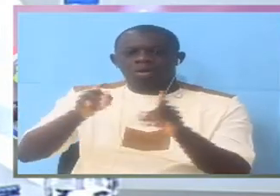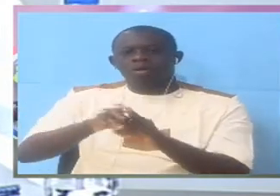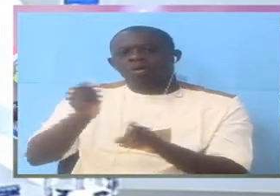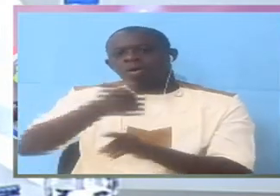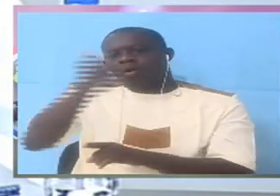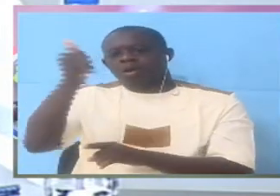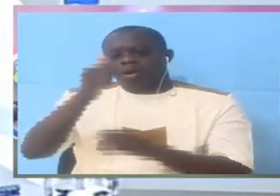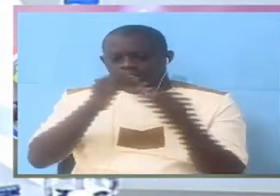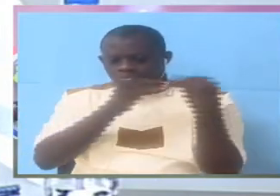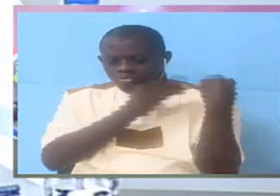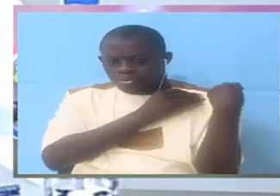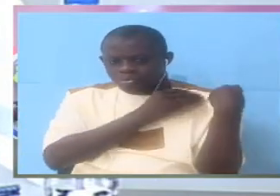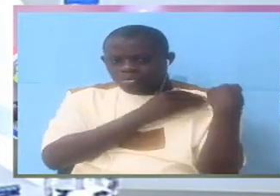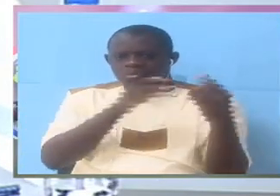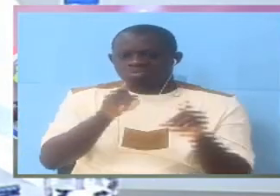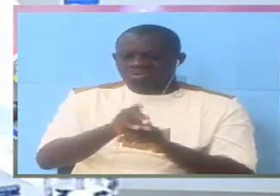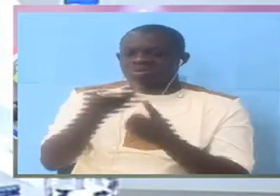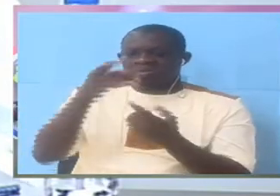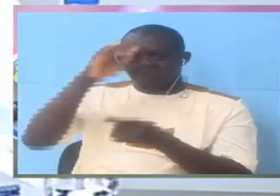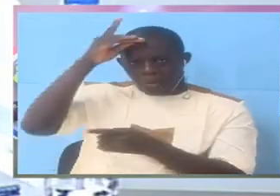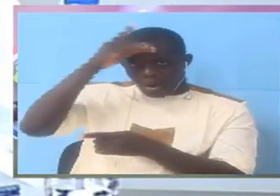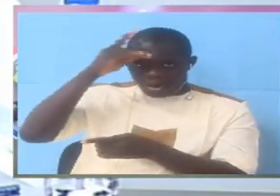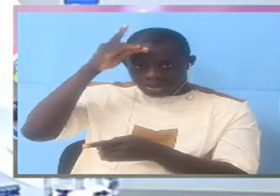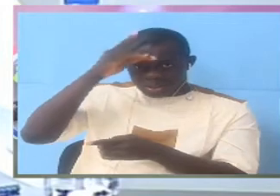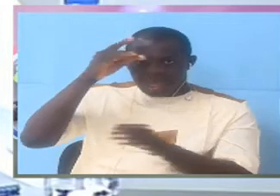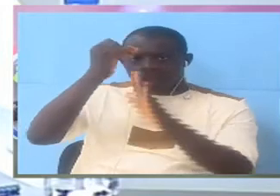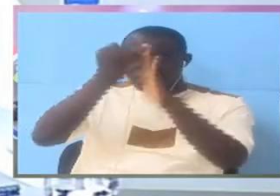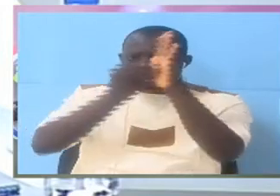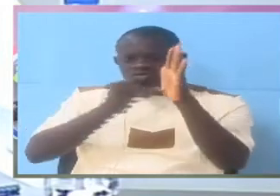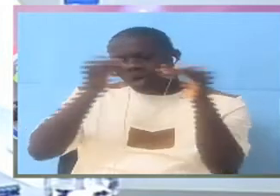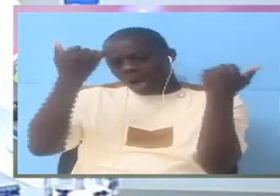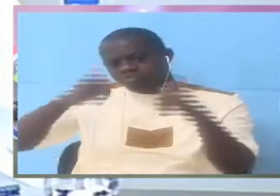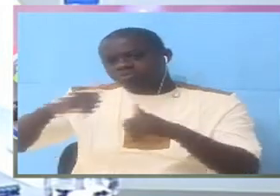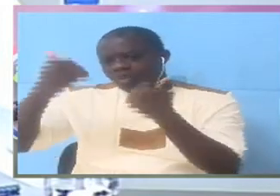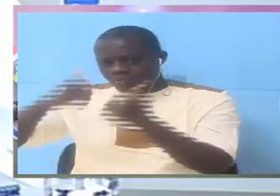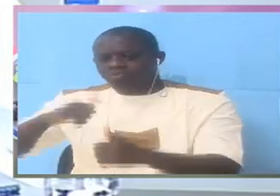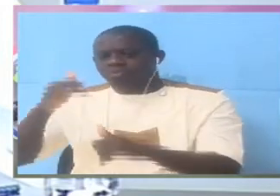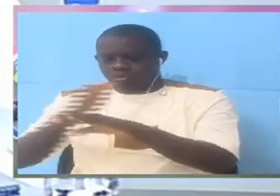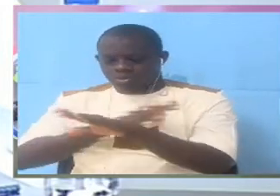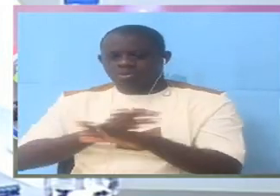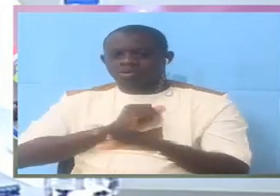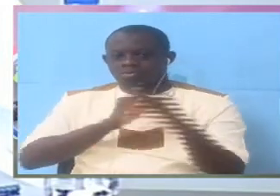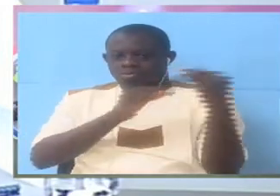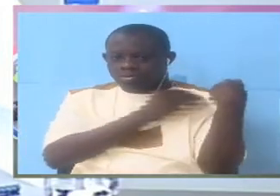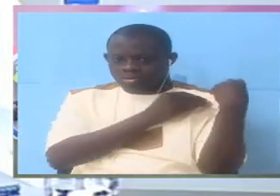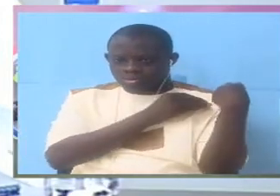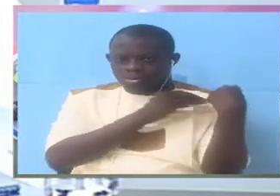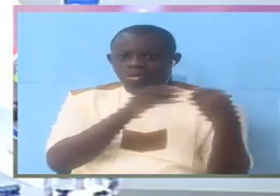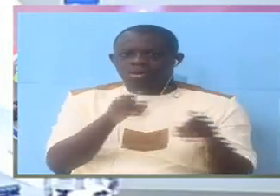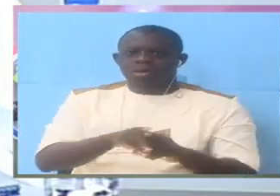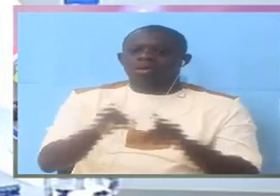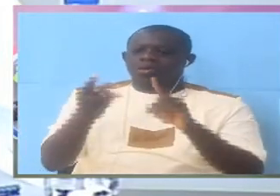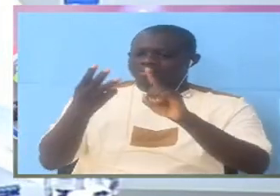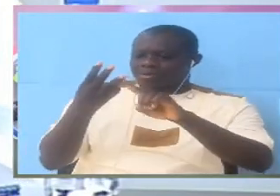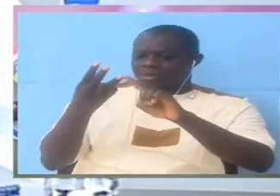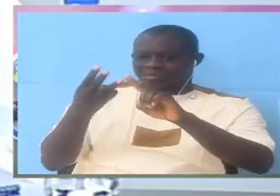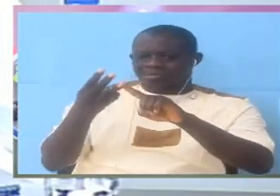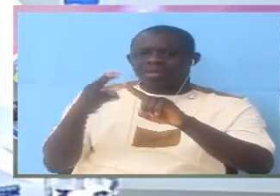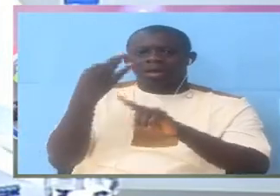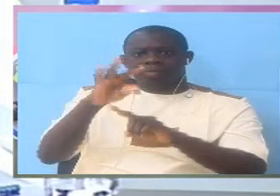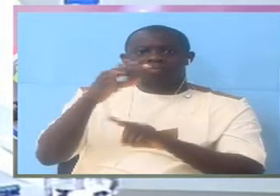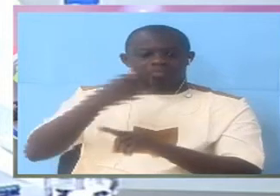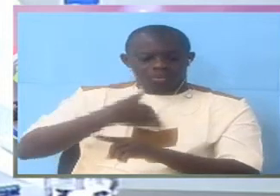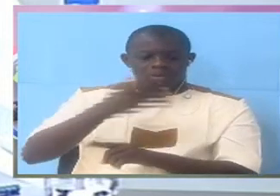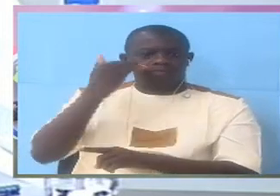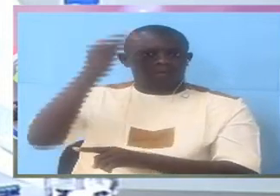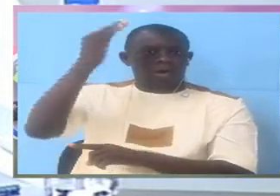is responsible for political issues. Wodonying welbe maraling politic kenyala. The third, if I'm not forgetting,